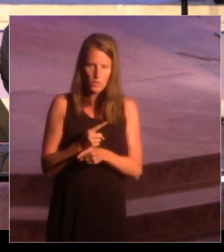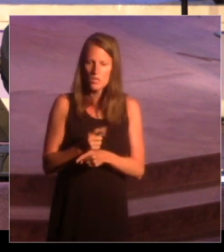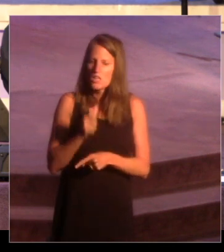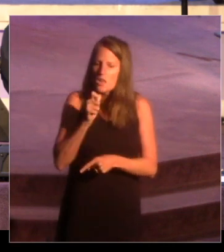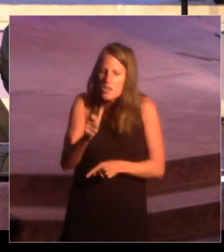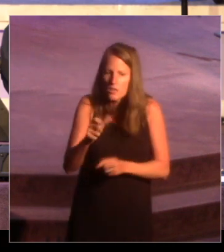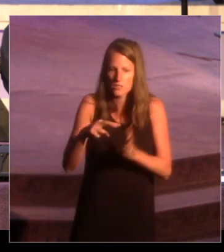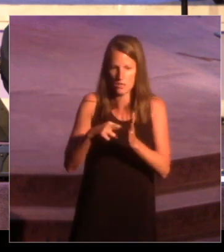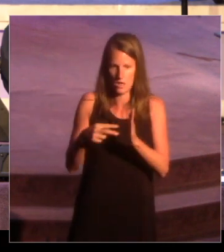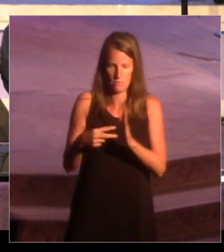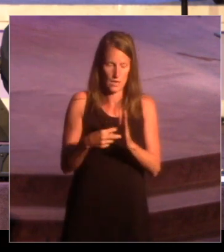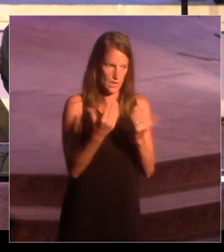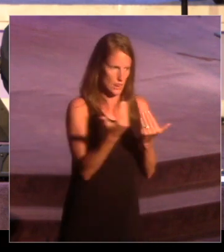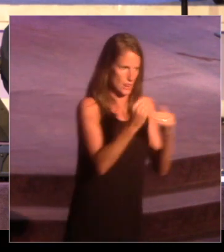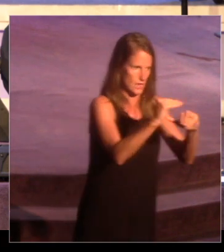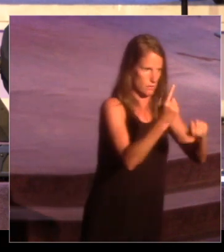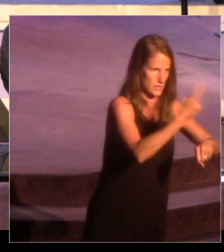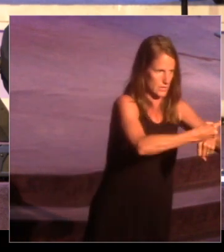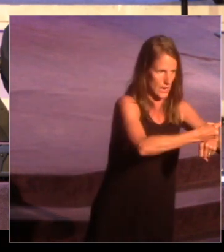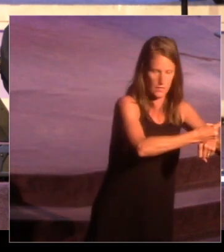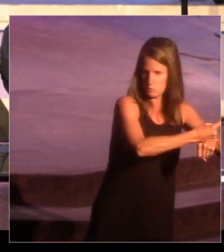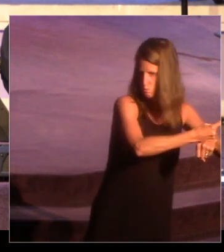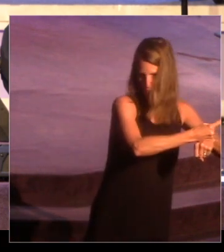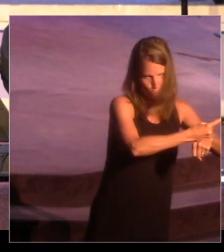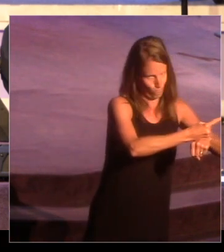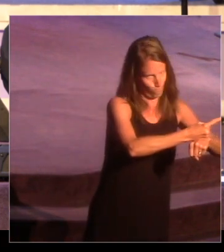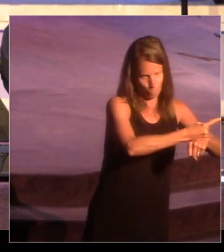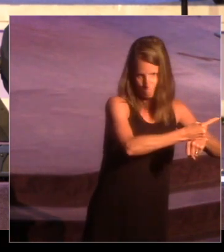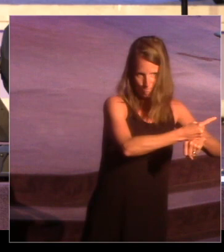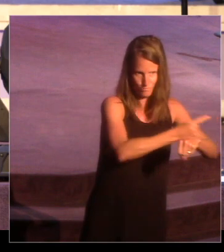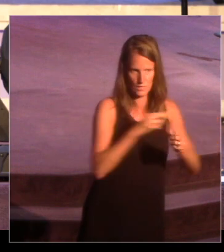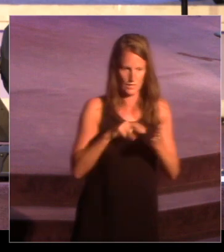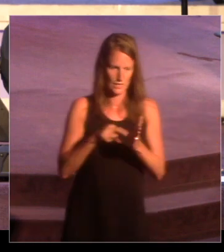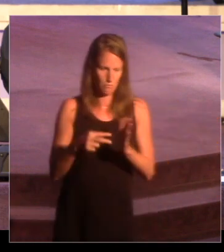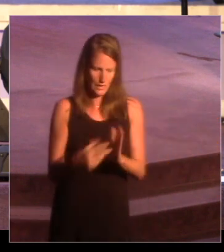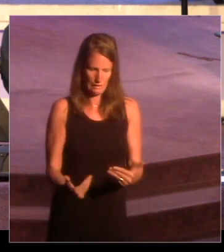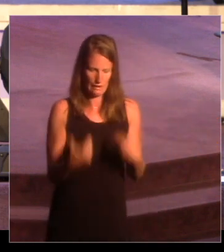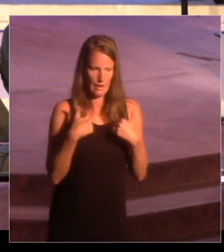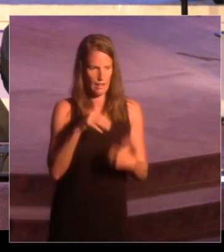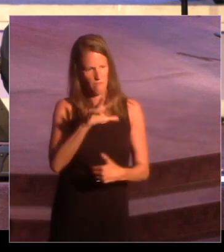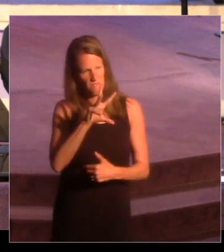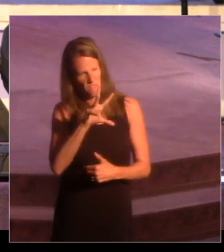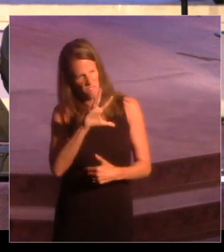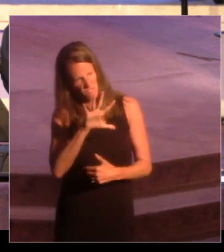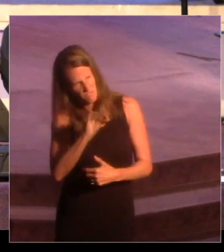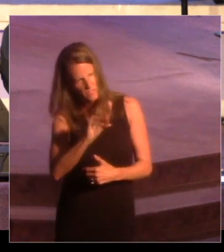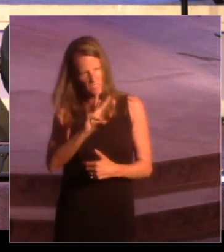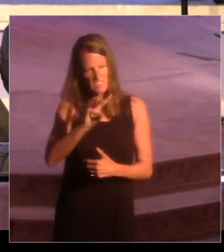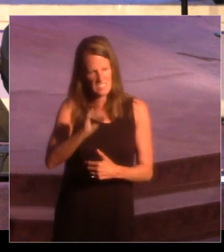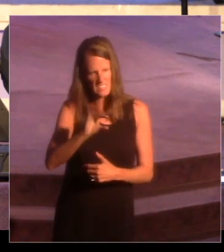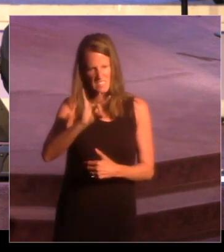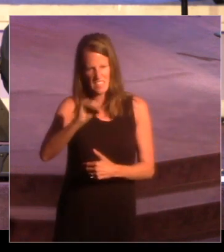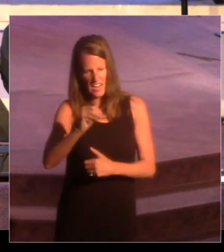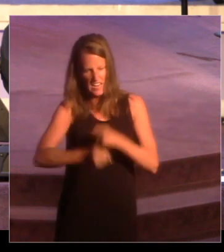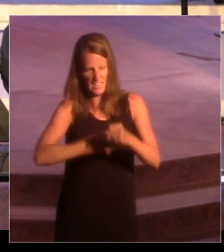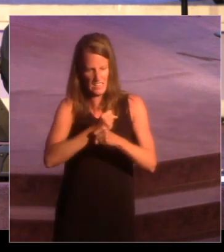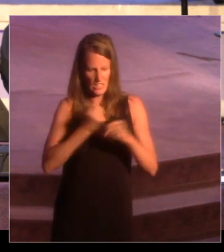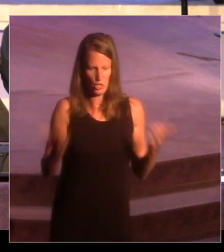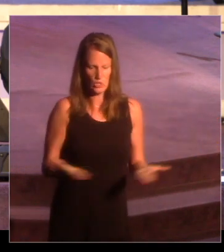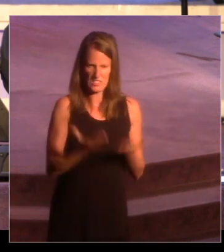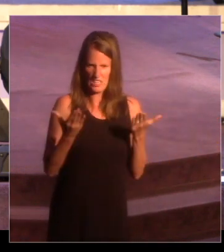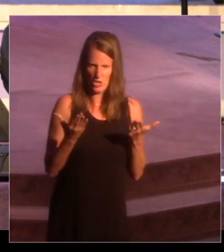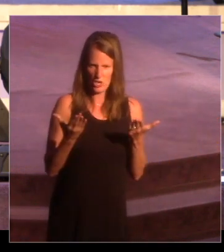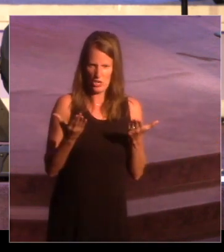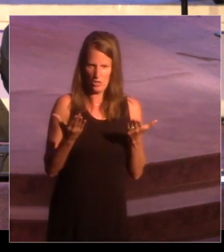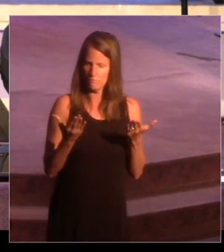saying the days are limited. He's not saying that you only have 50, 60, maybe 80 years on this earth, so make the